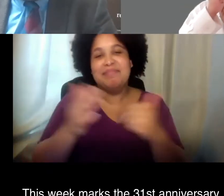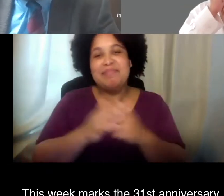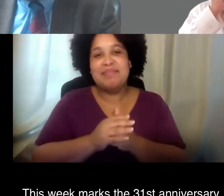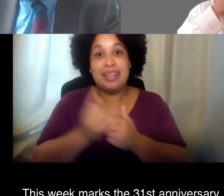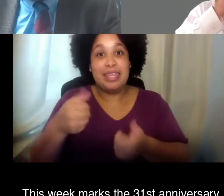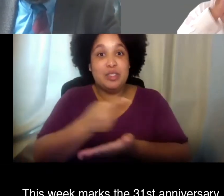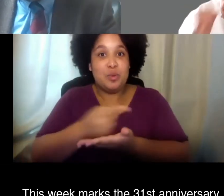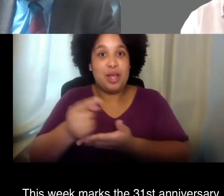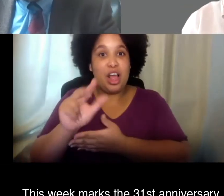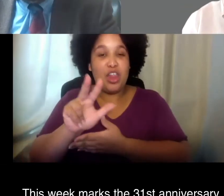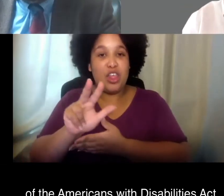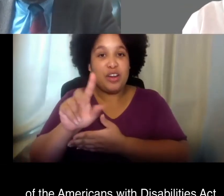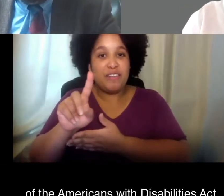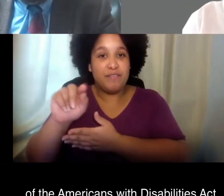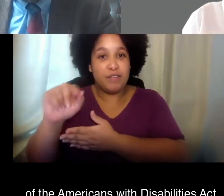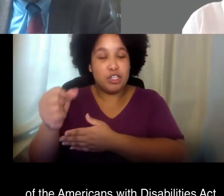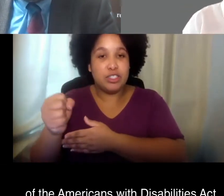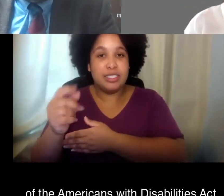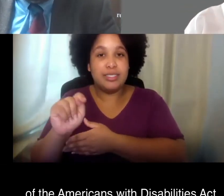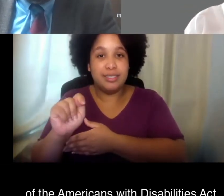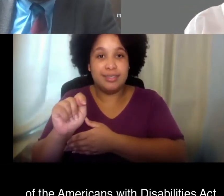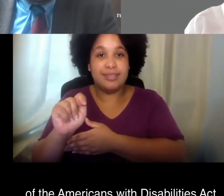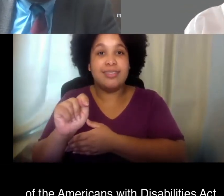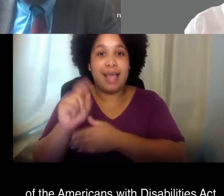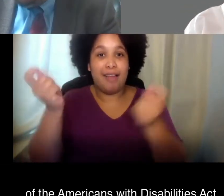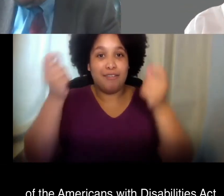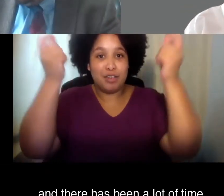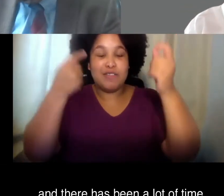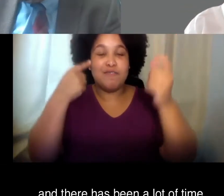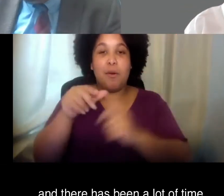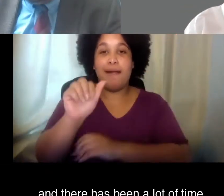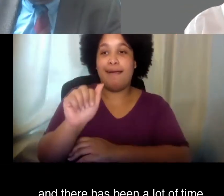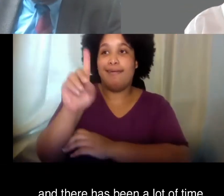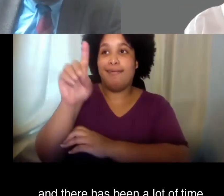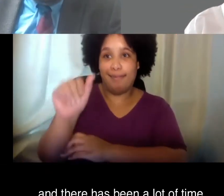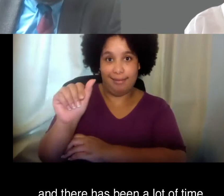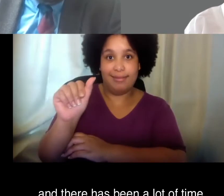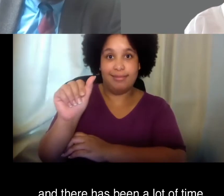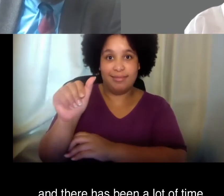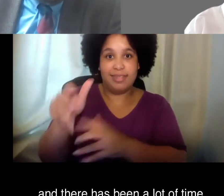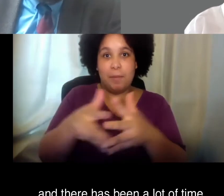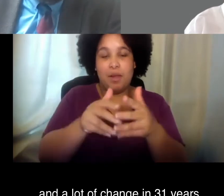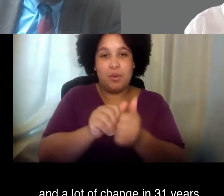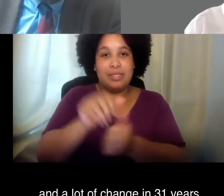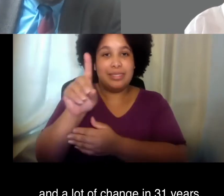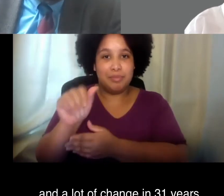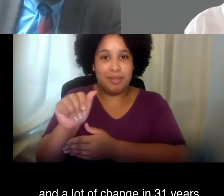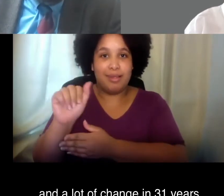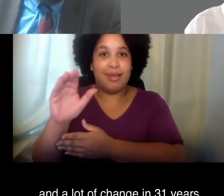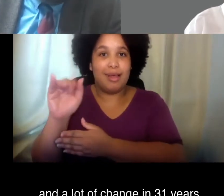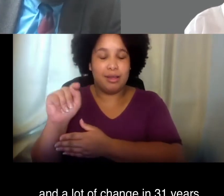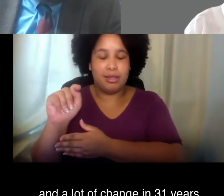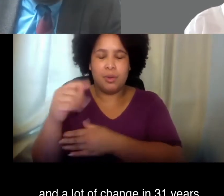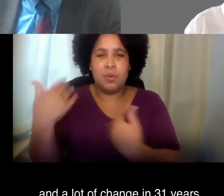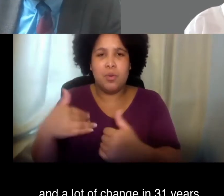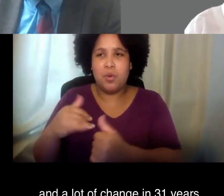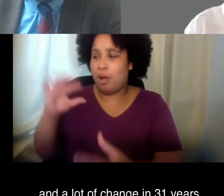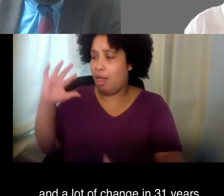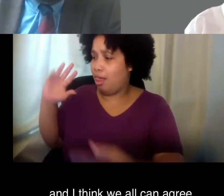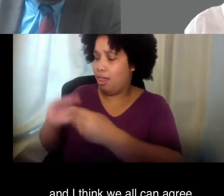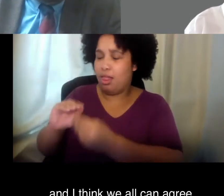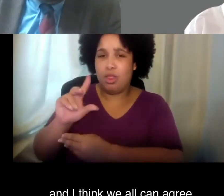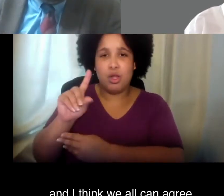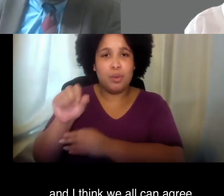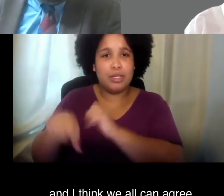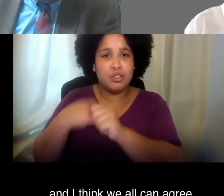the 31st anniversary of the Americans with Disabilities Act, and that has been a lot of time and a lot of change in 31 years.